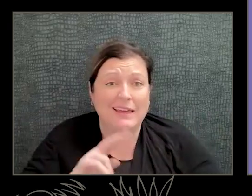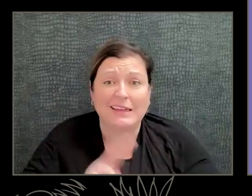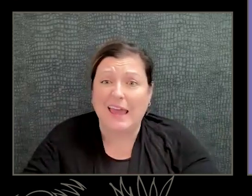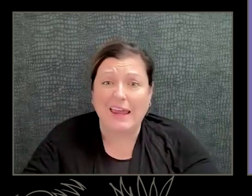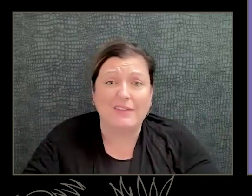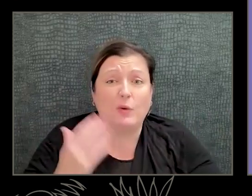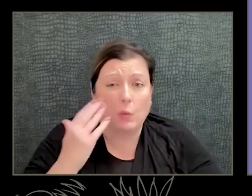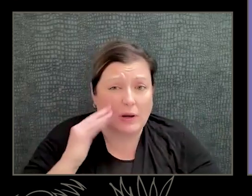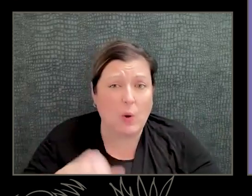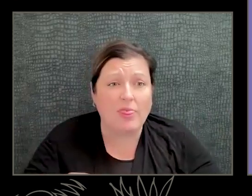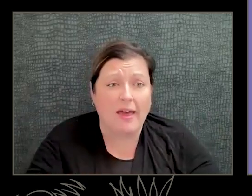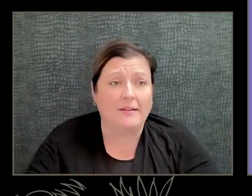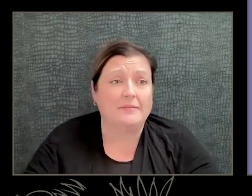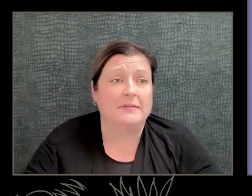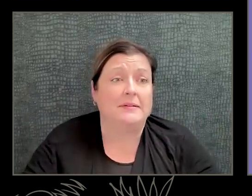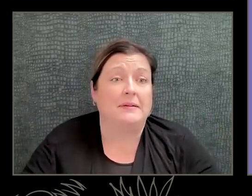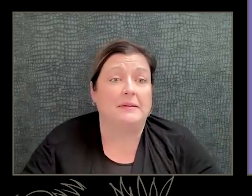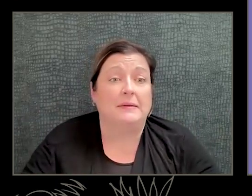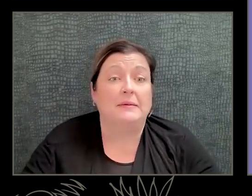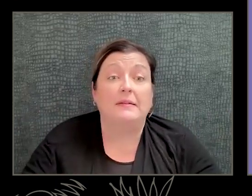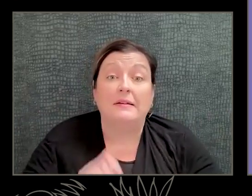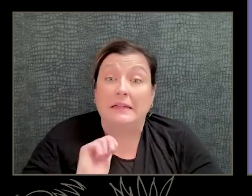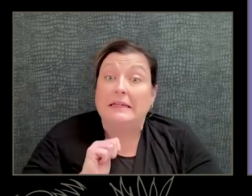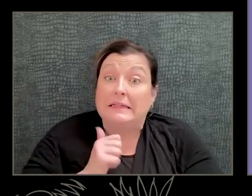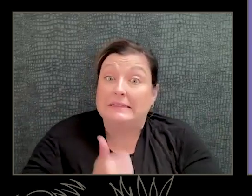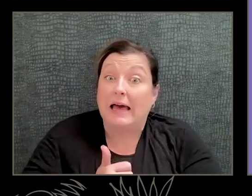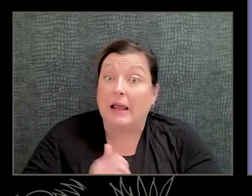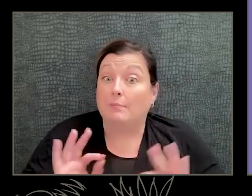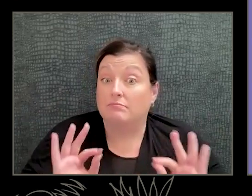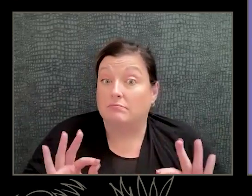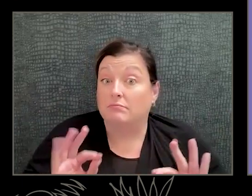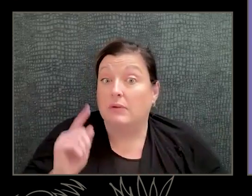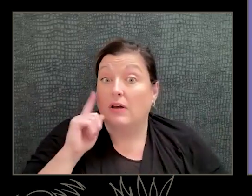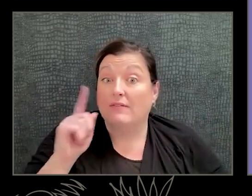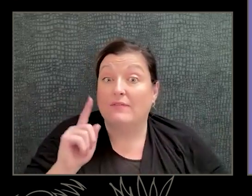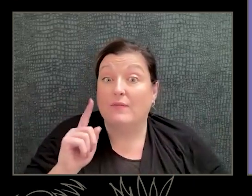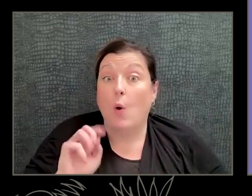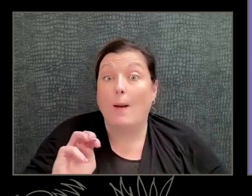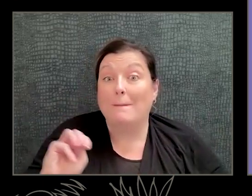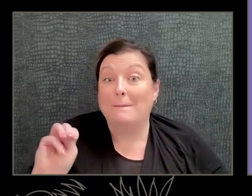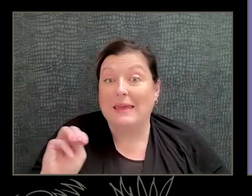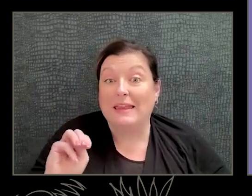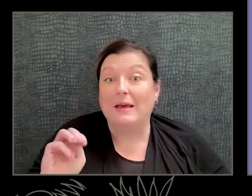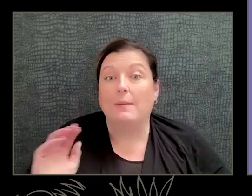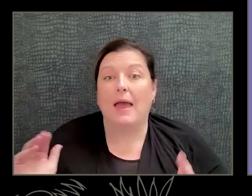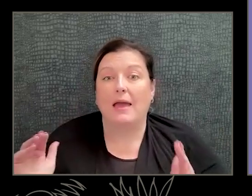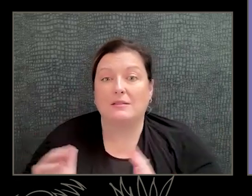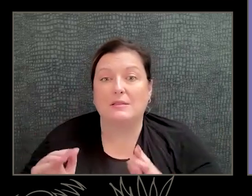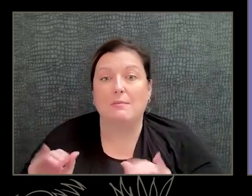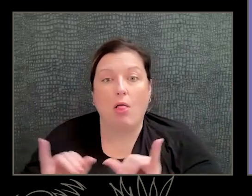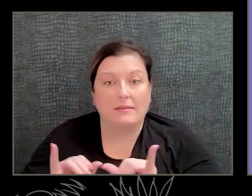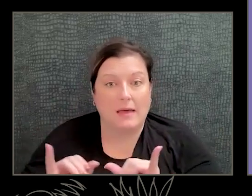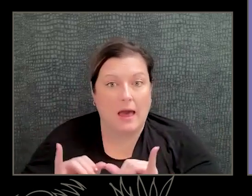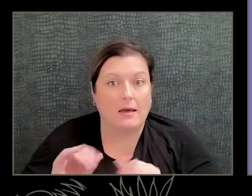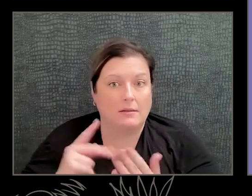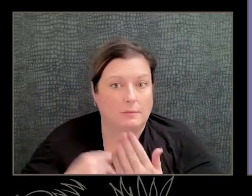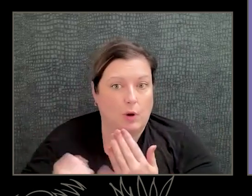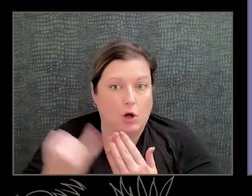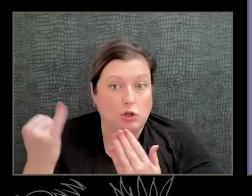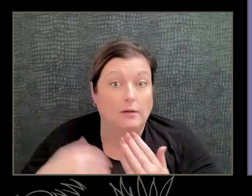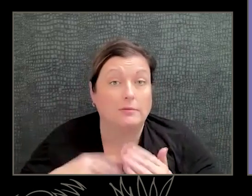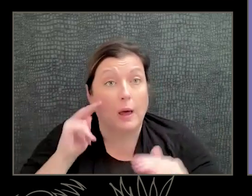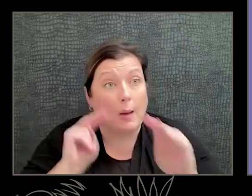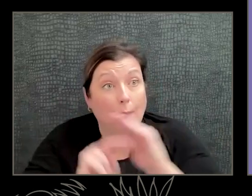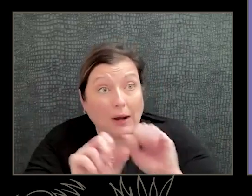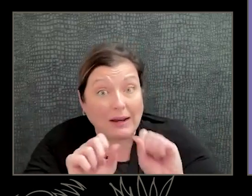this. So the setup is really great, like I said, for medium and small size projects. They're predictable, there's no runtime